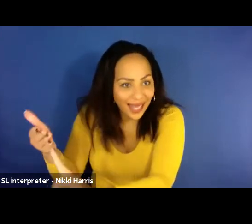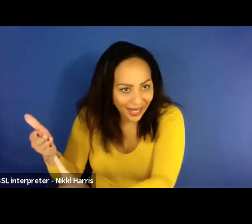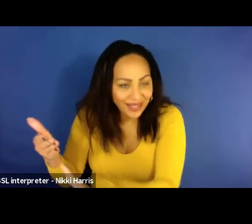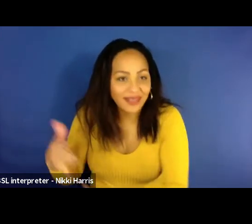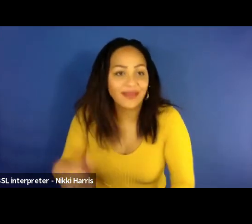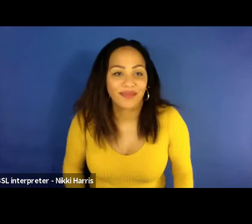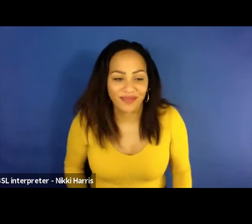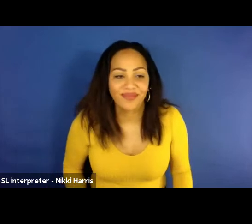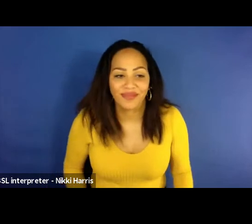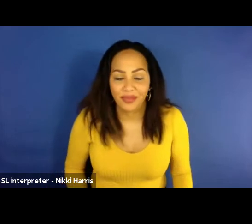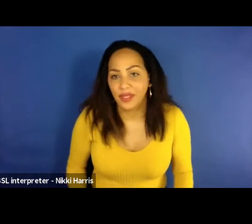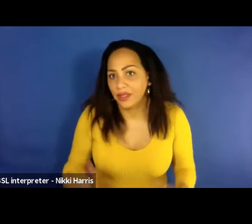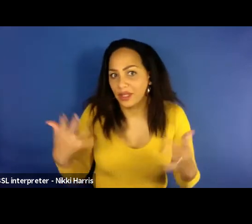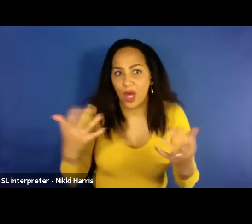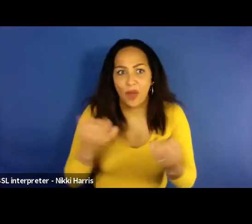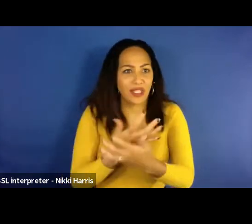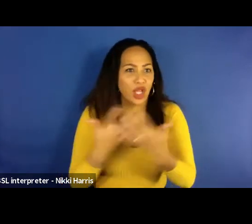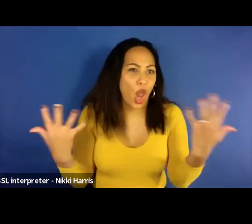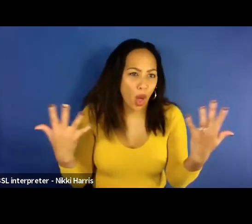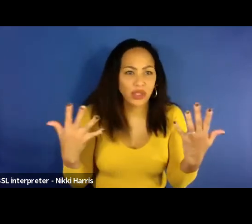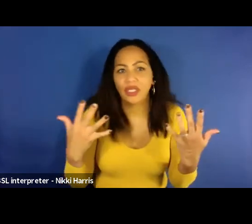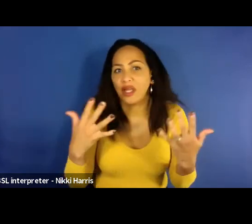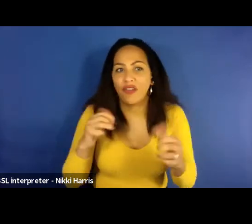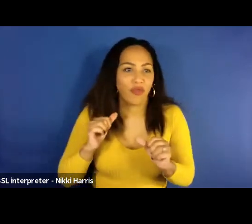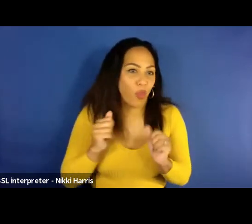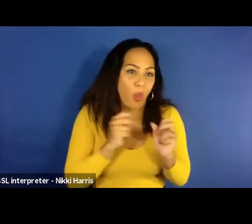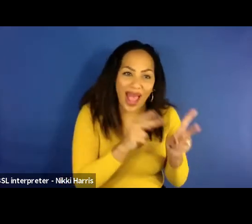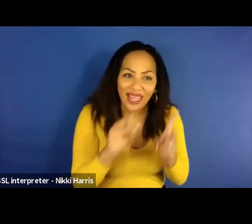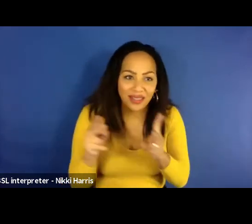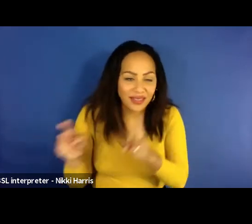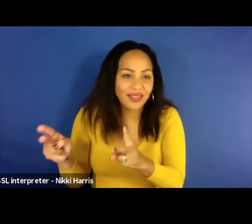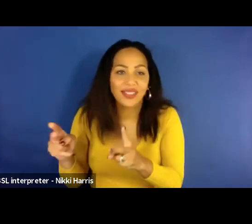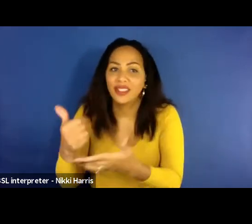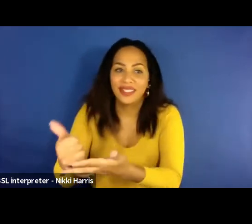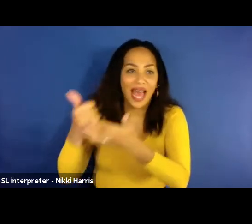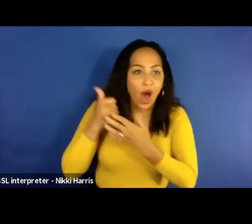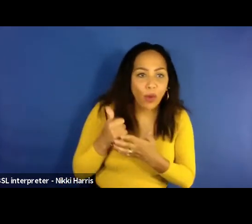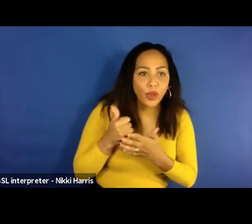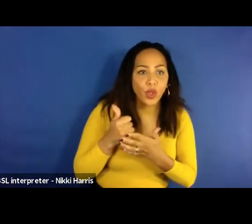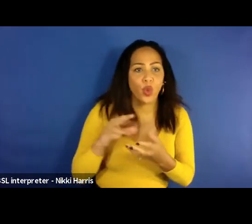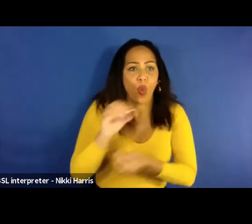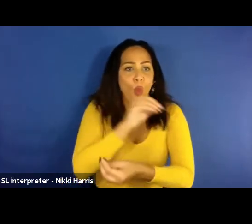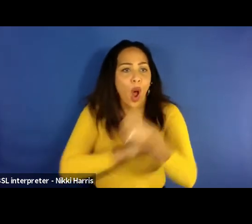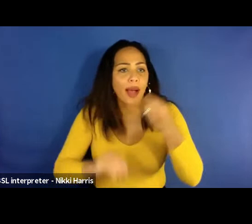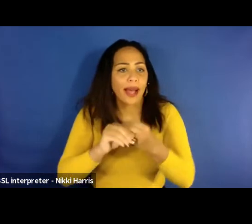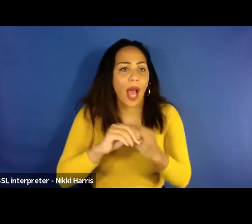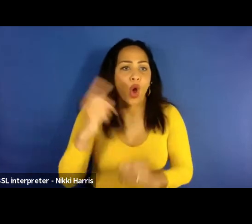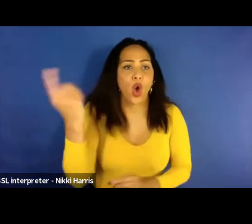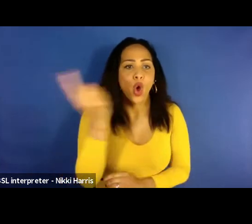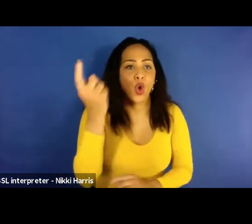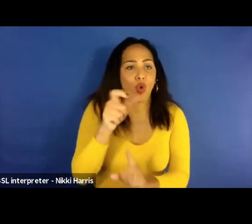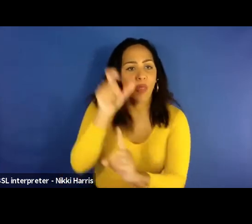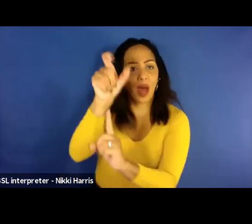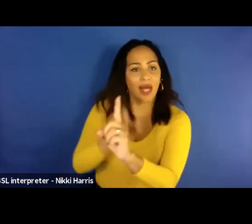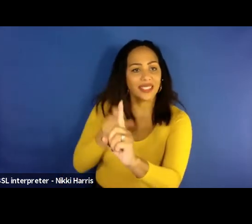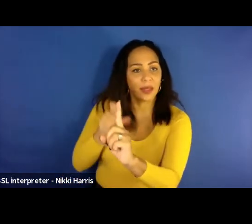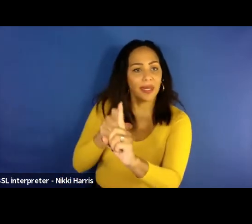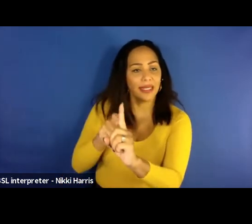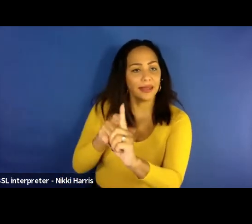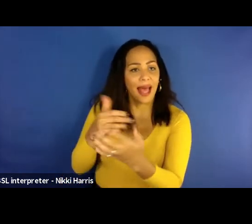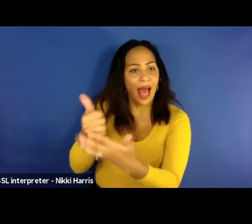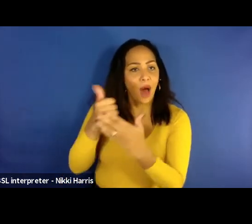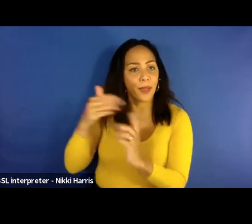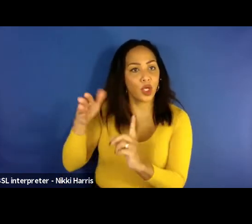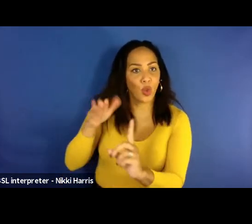help you understand that. And as I said, I'm sure Michelle, Becky and David can kind of give you a lot more detail around that to give you a bit of a framework as to how